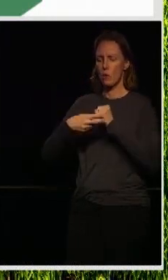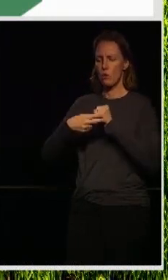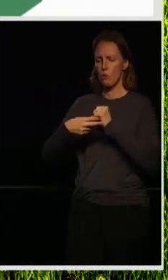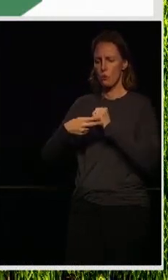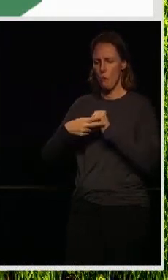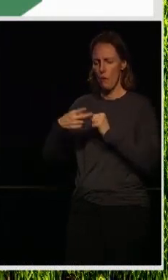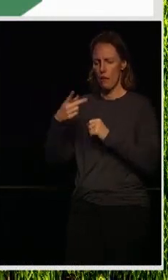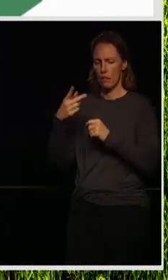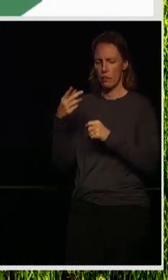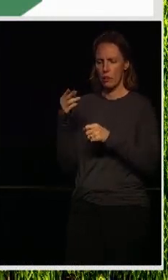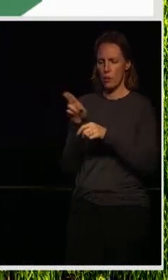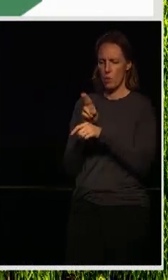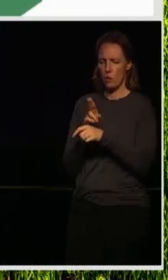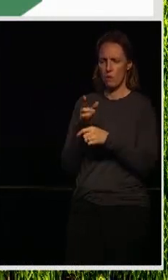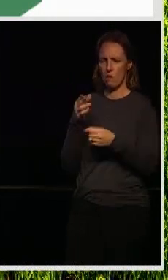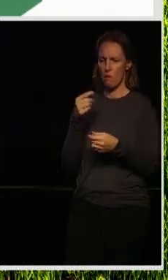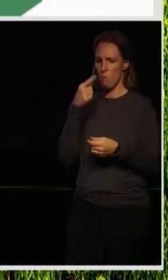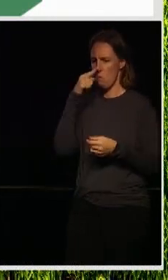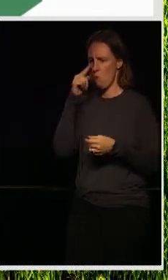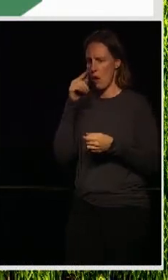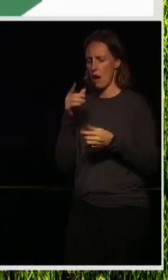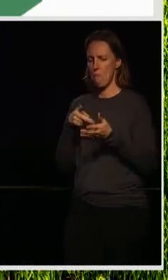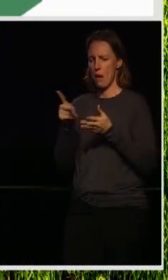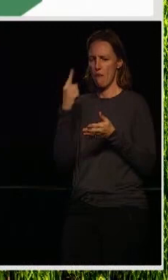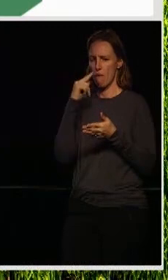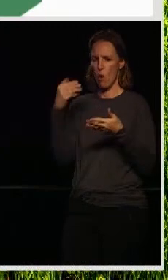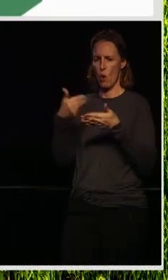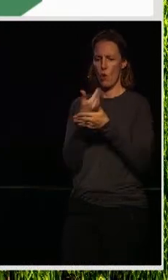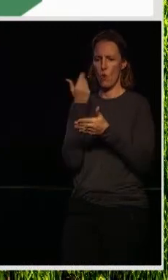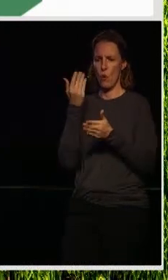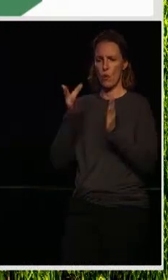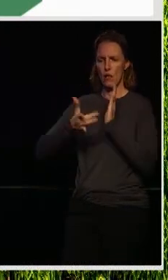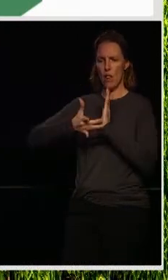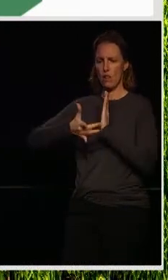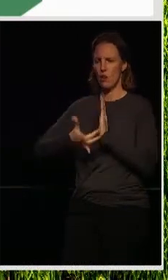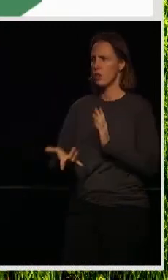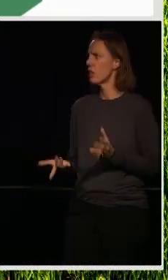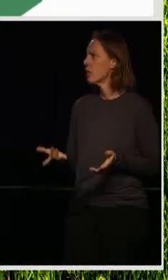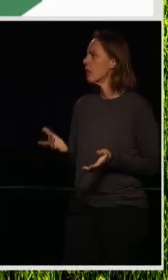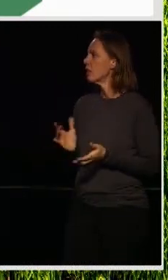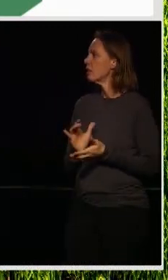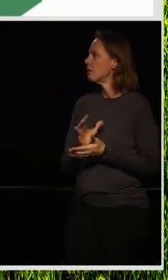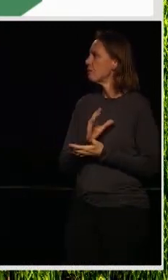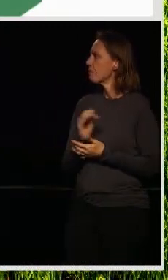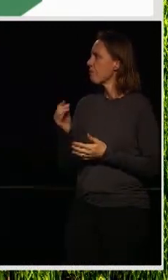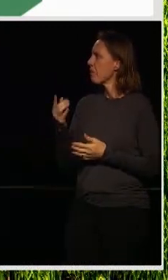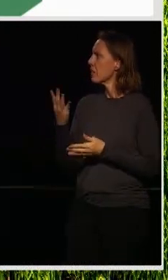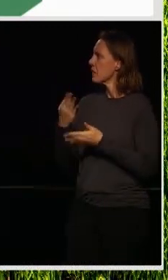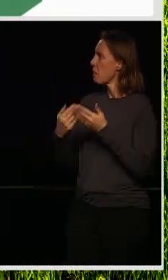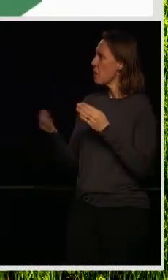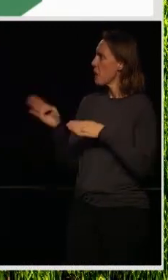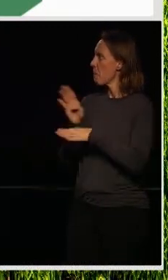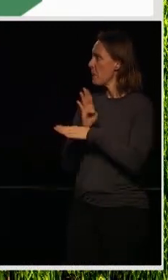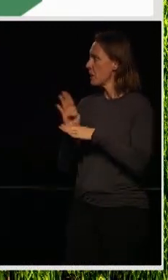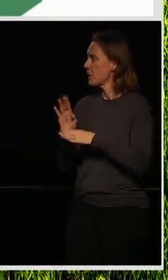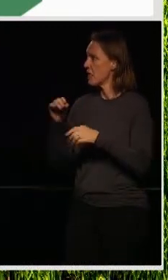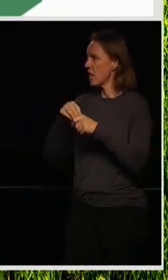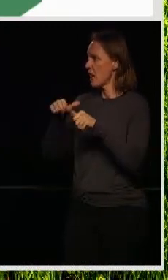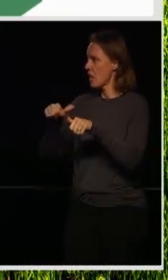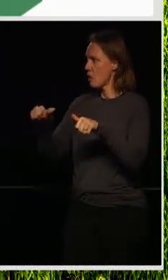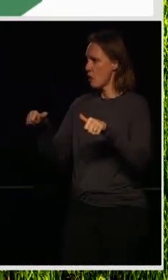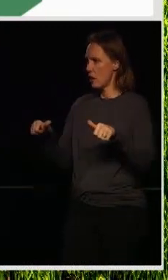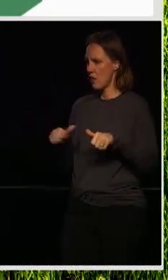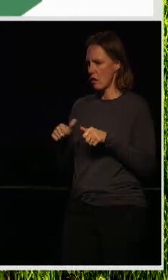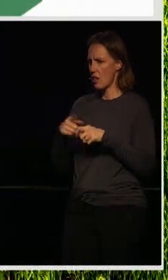paying for new technologies. Some of the grain storage operators and agriculture businesses in the region also